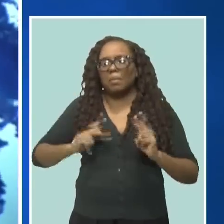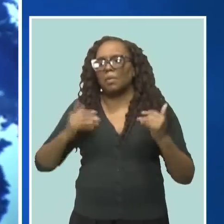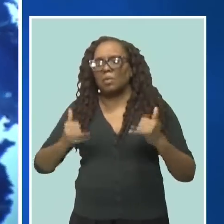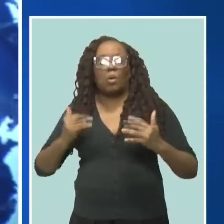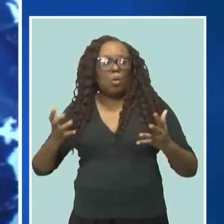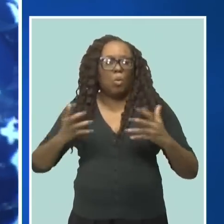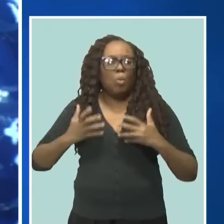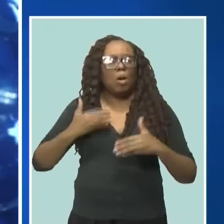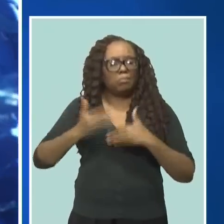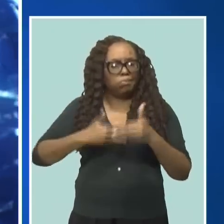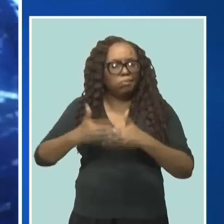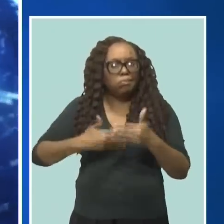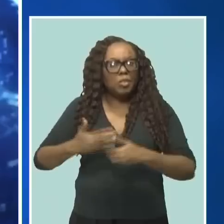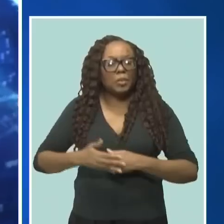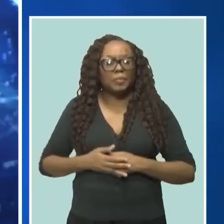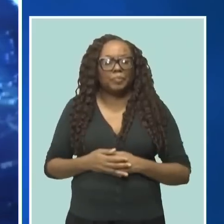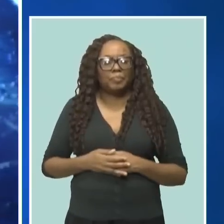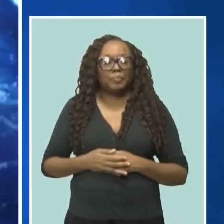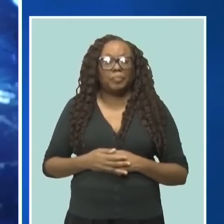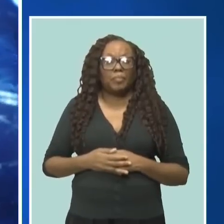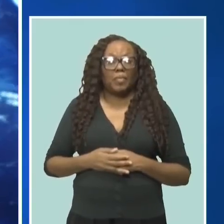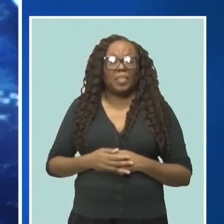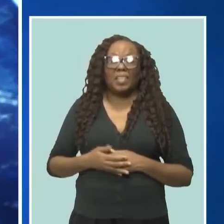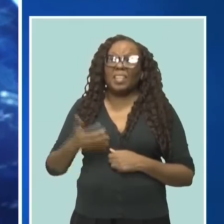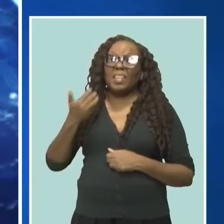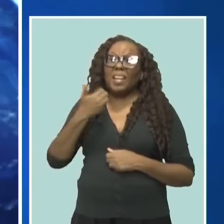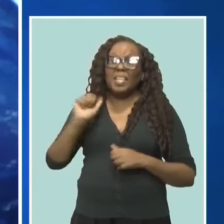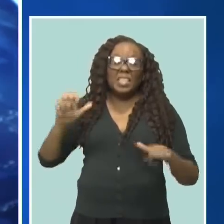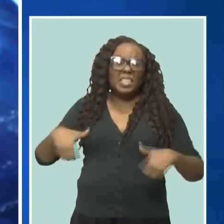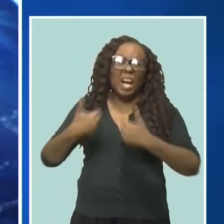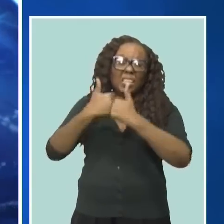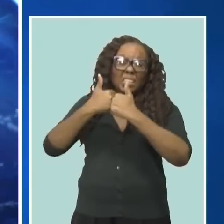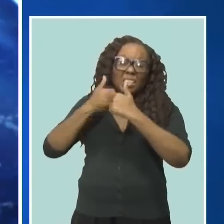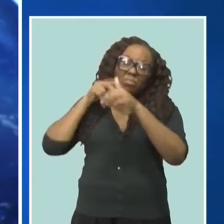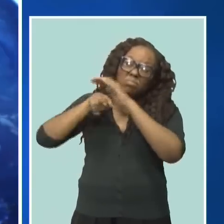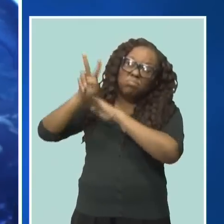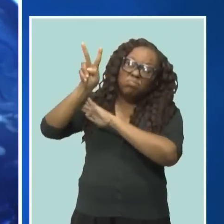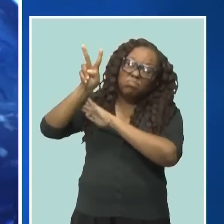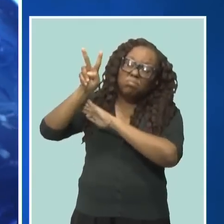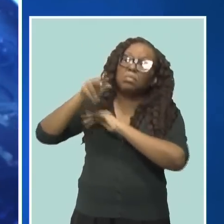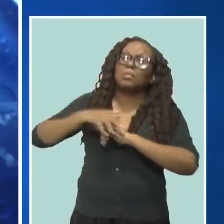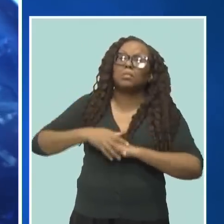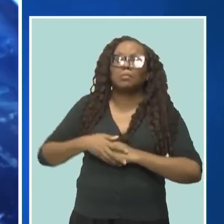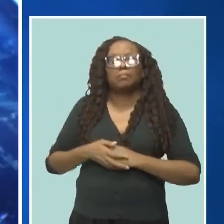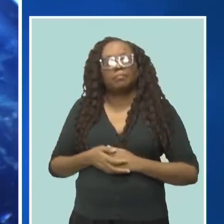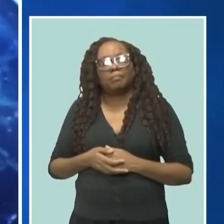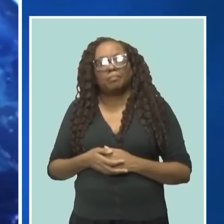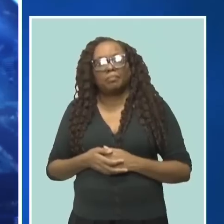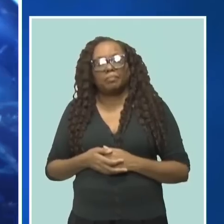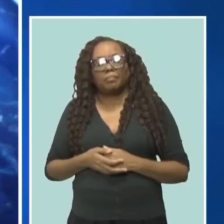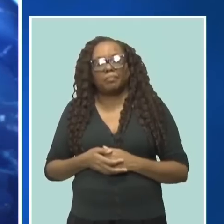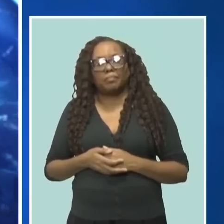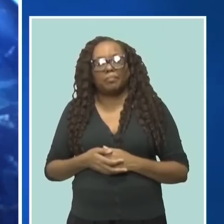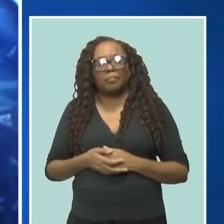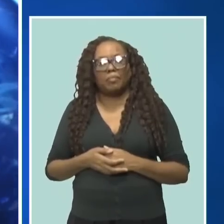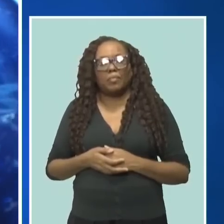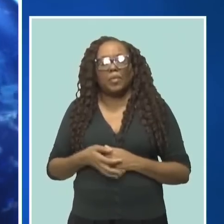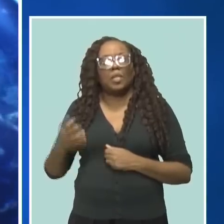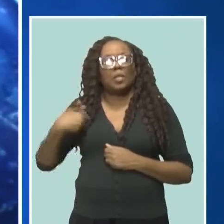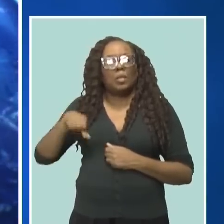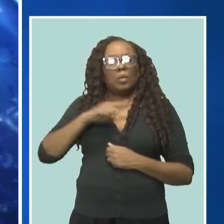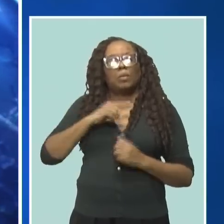a plus. If I foresee any challenges, the challenge would be pulling in the